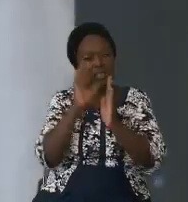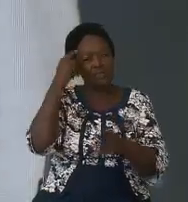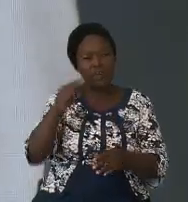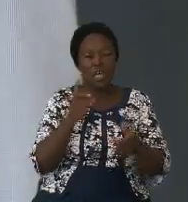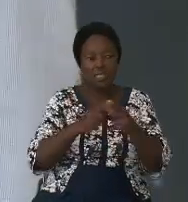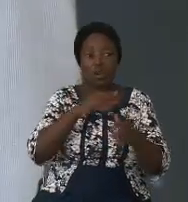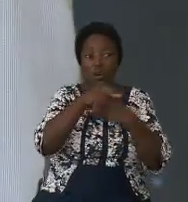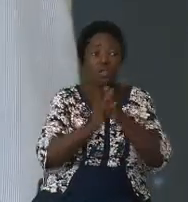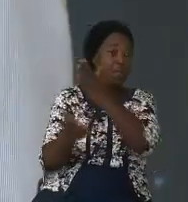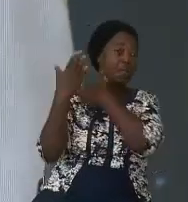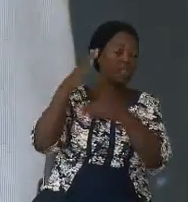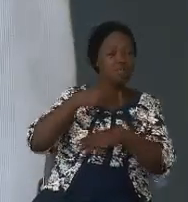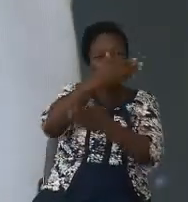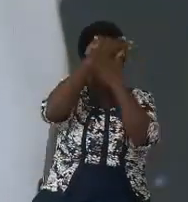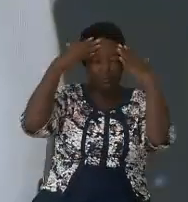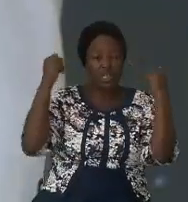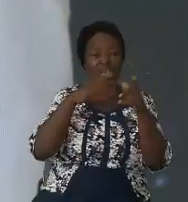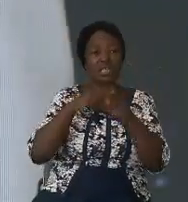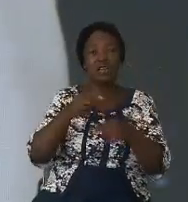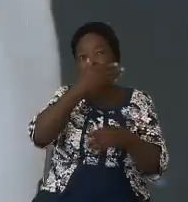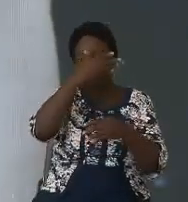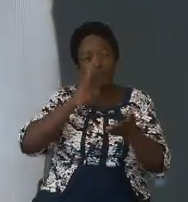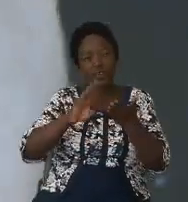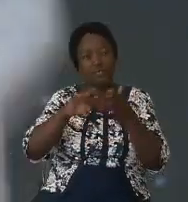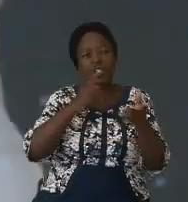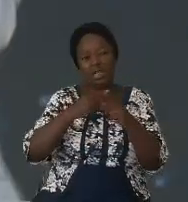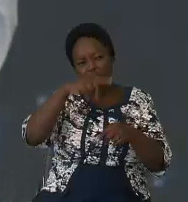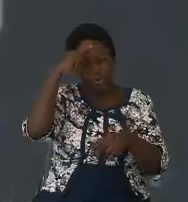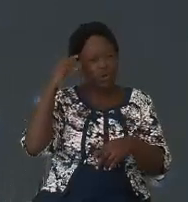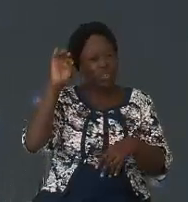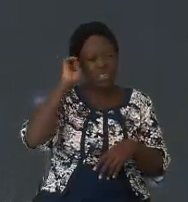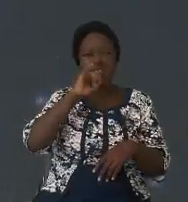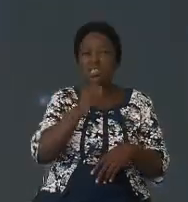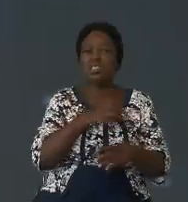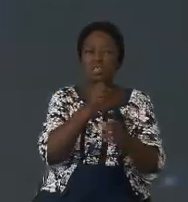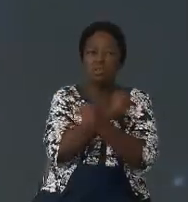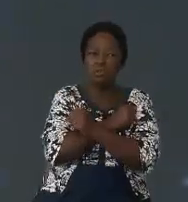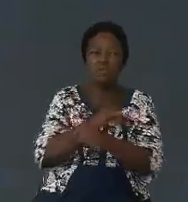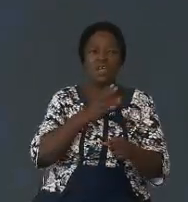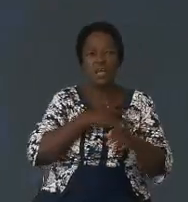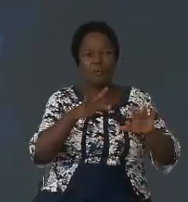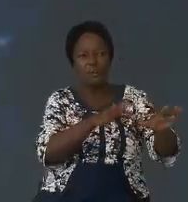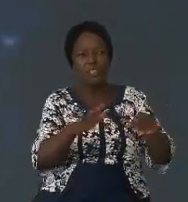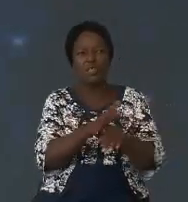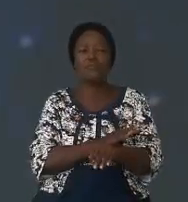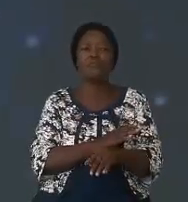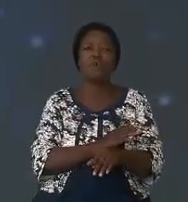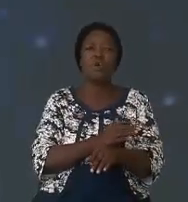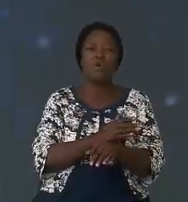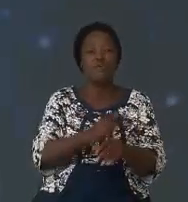the past he'll forgive. All the past he'll forget. Because he is a